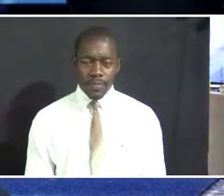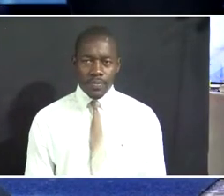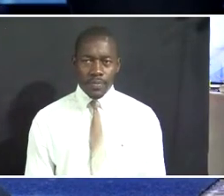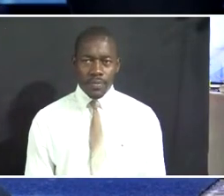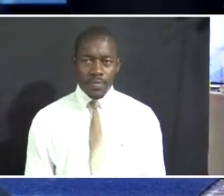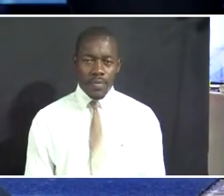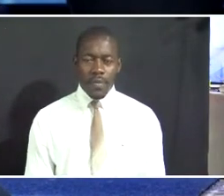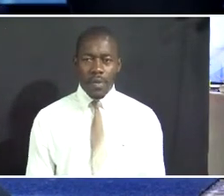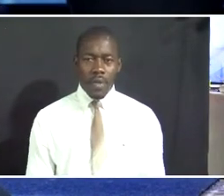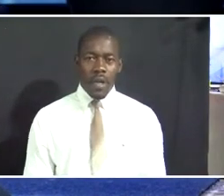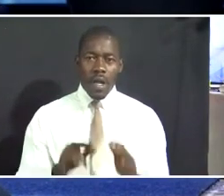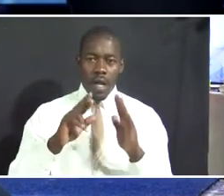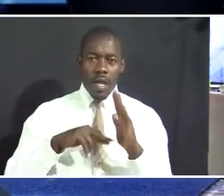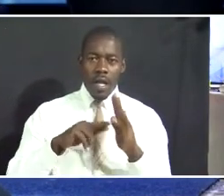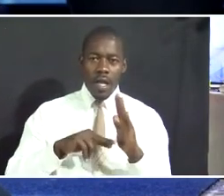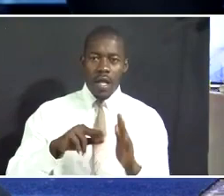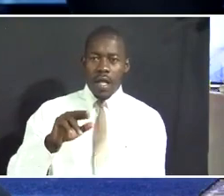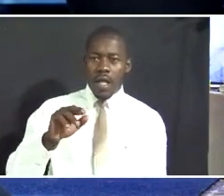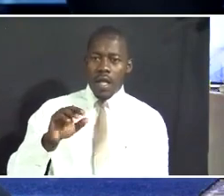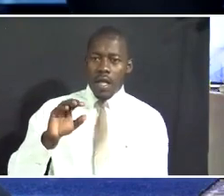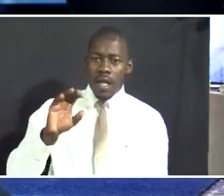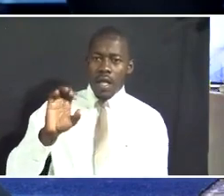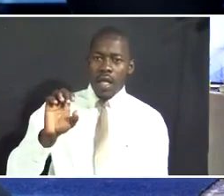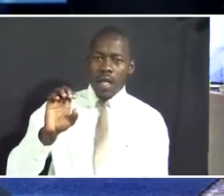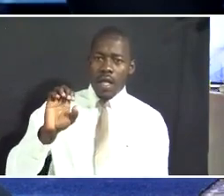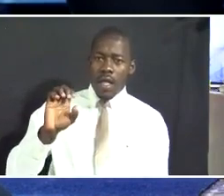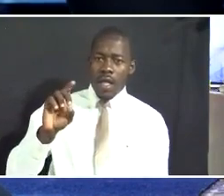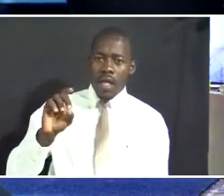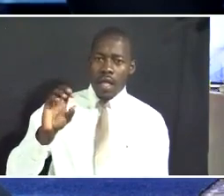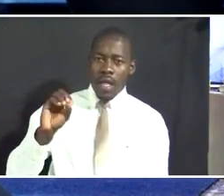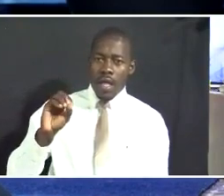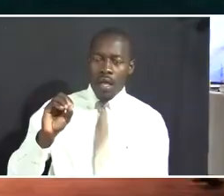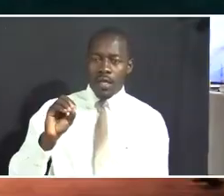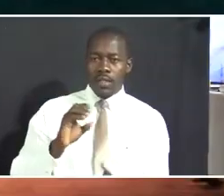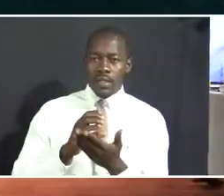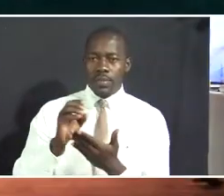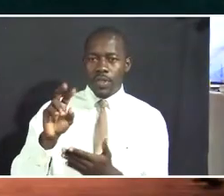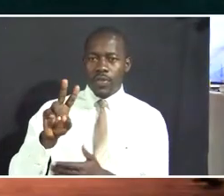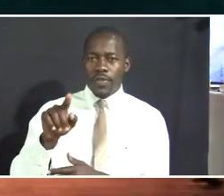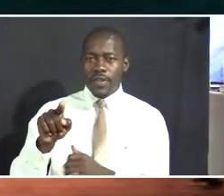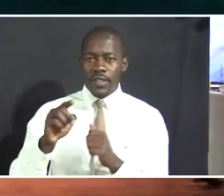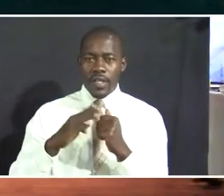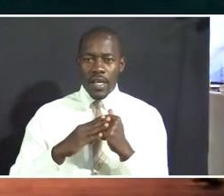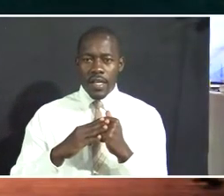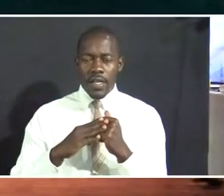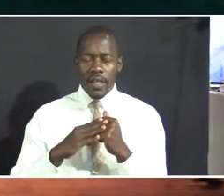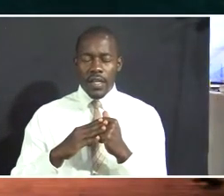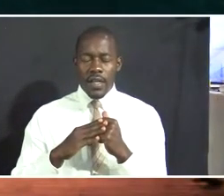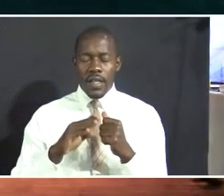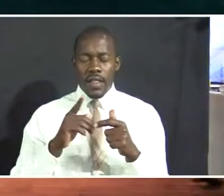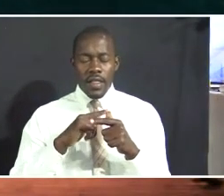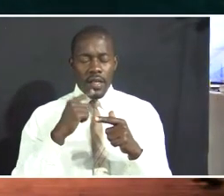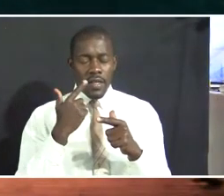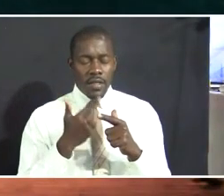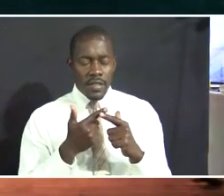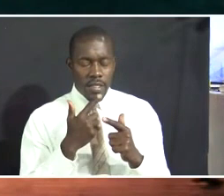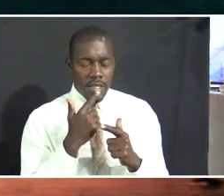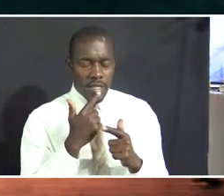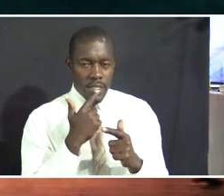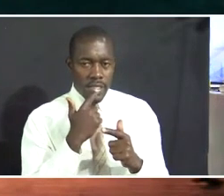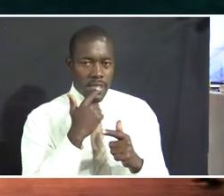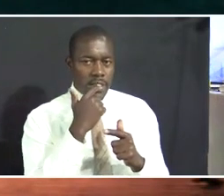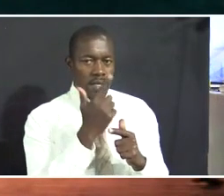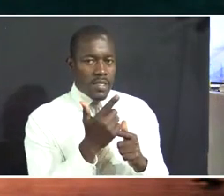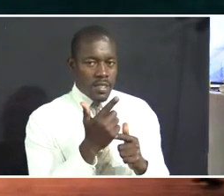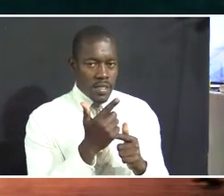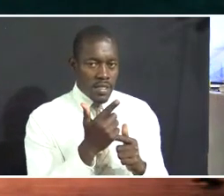Exodus, I'm reading chapter 2, verse 9. It says, then Pharaoh's daughter said to her, and the her here